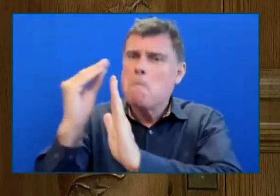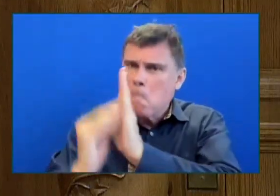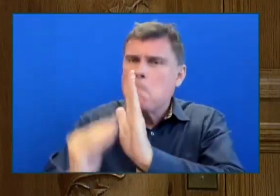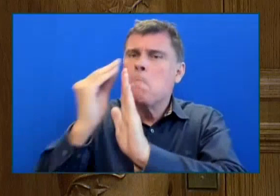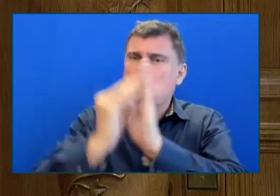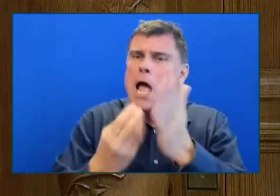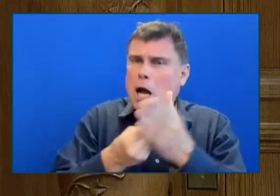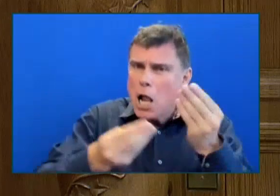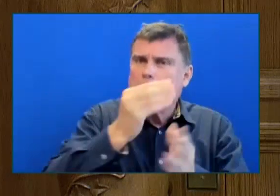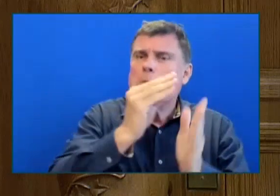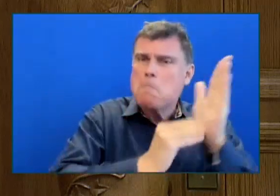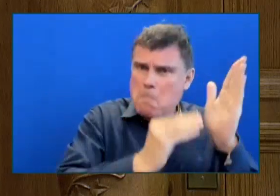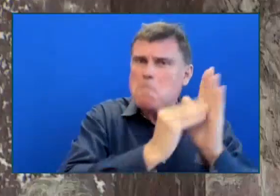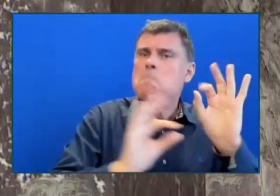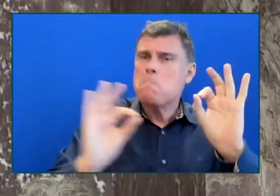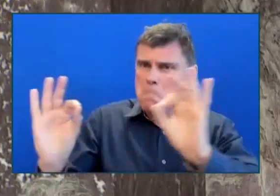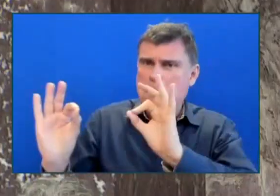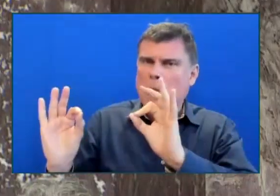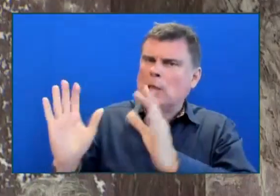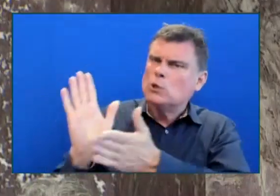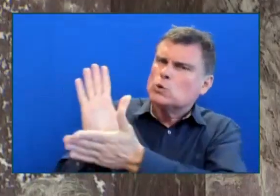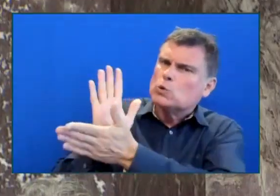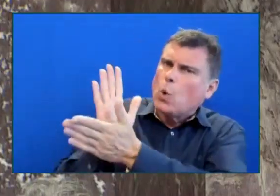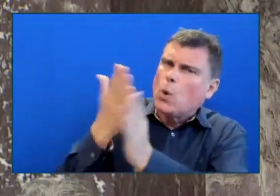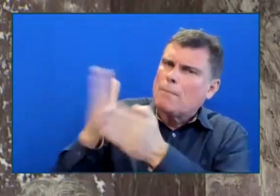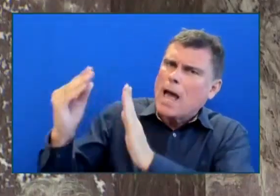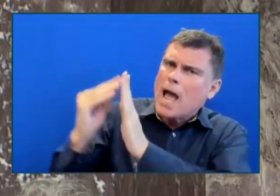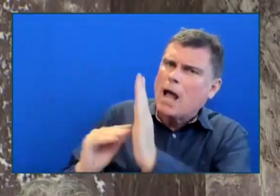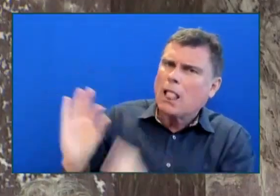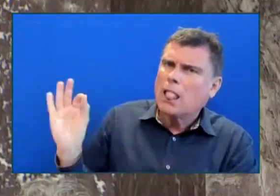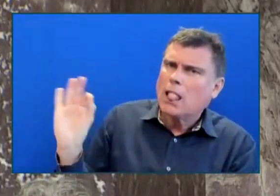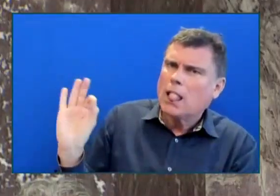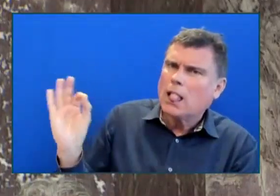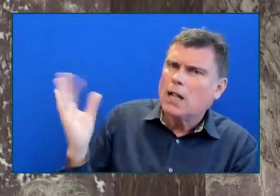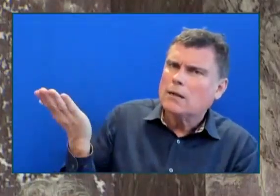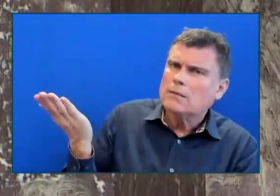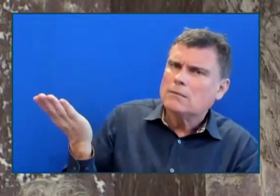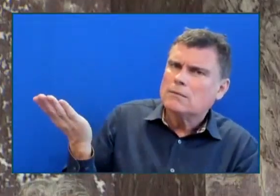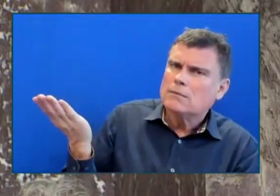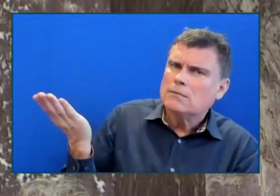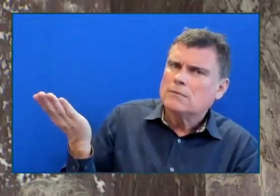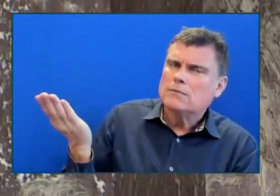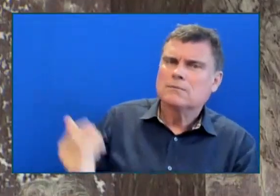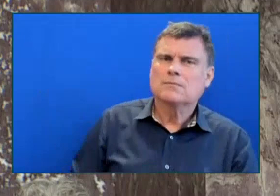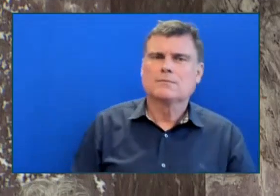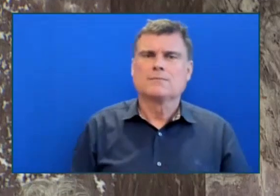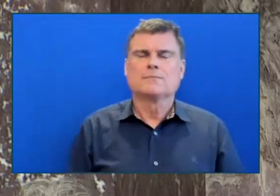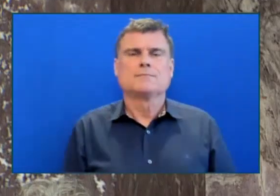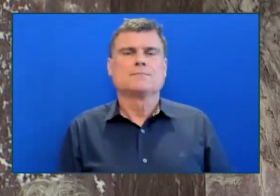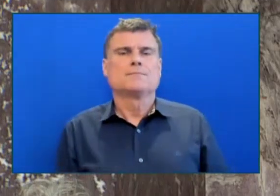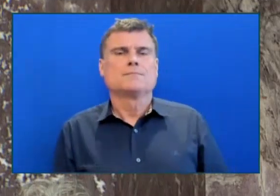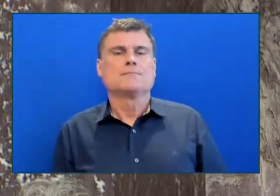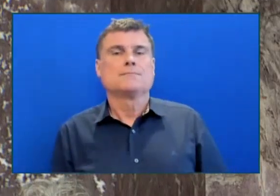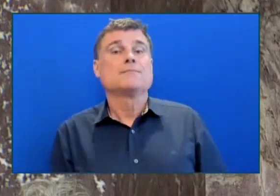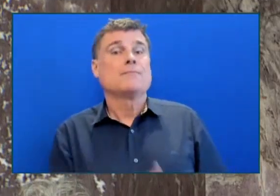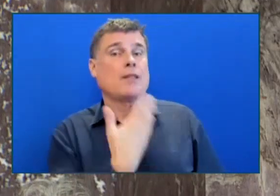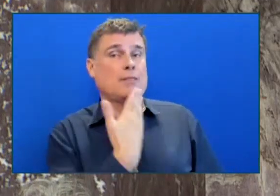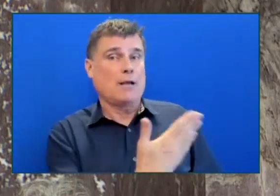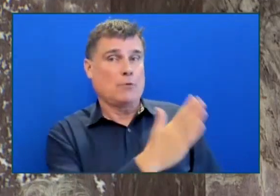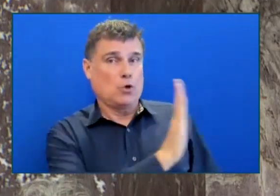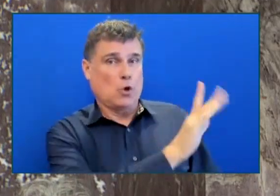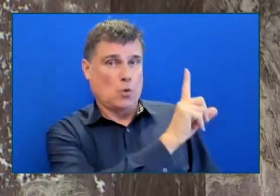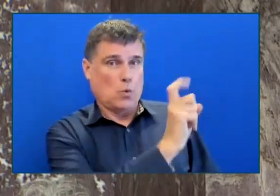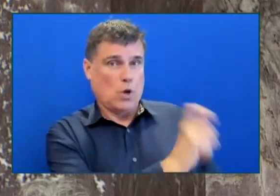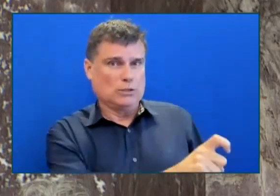Thank you, Honourable Speaker, and there was a lot there, and I want to thank the member for the question. Yes, we're very proud of the Homes for